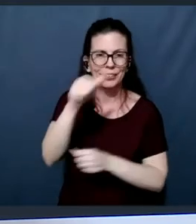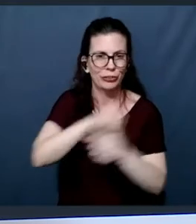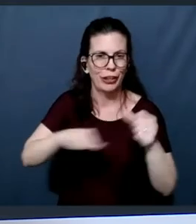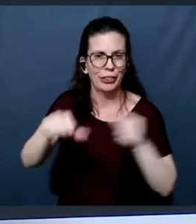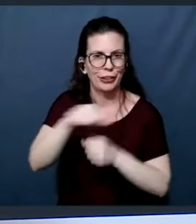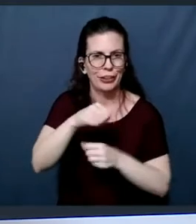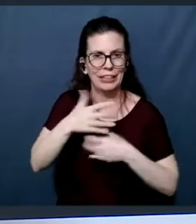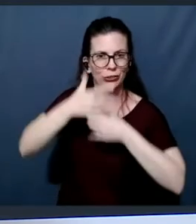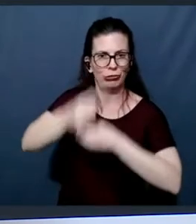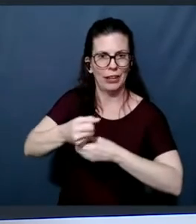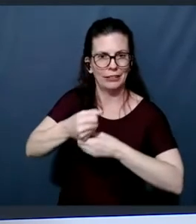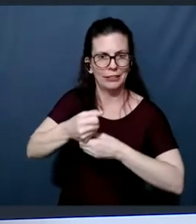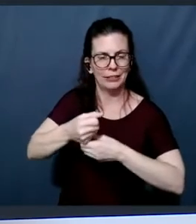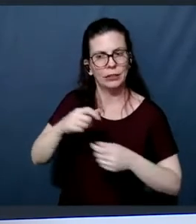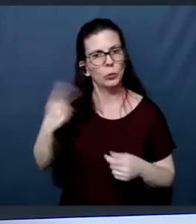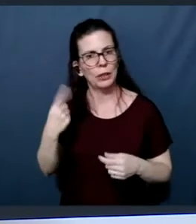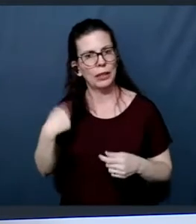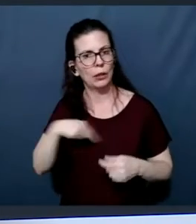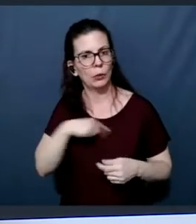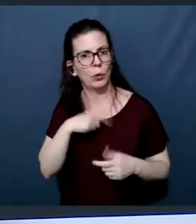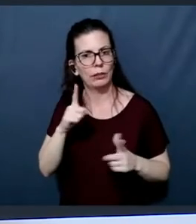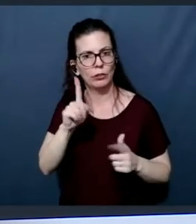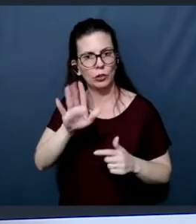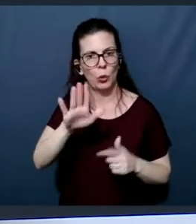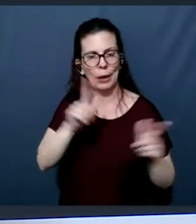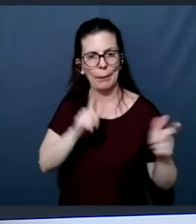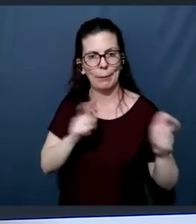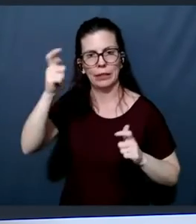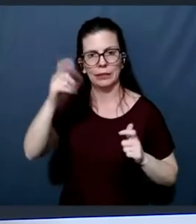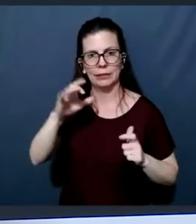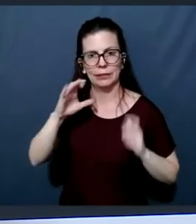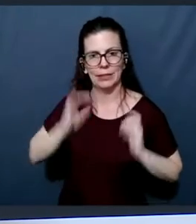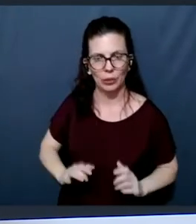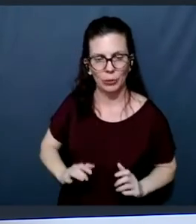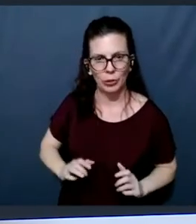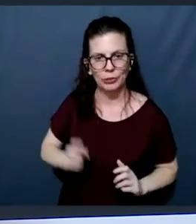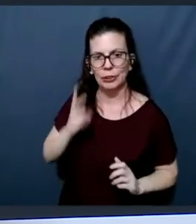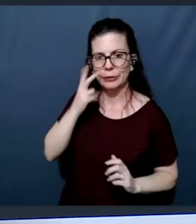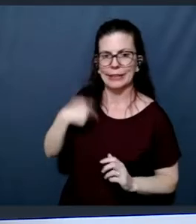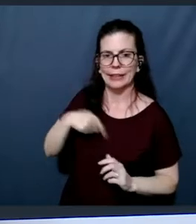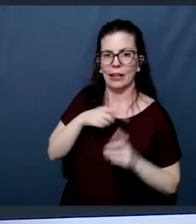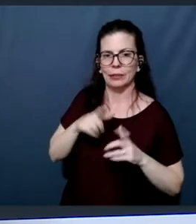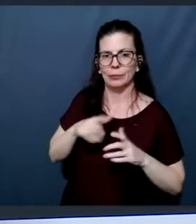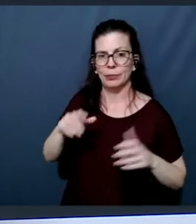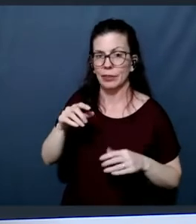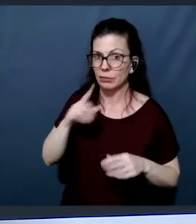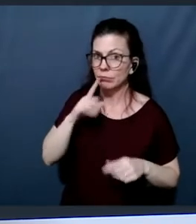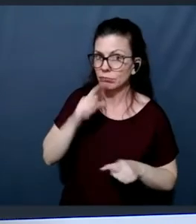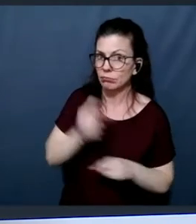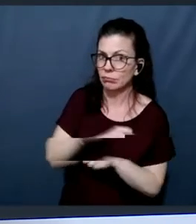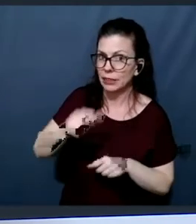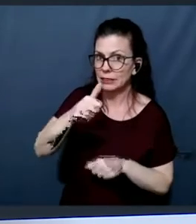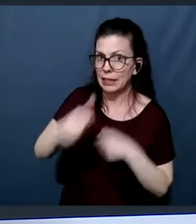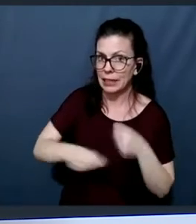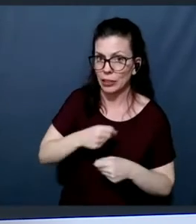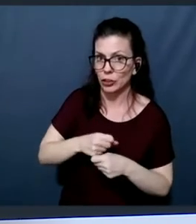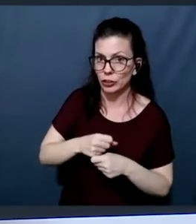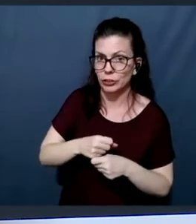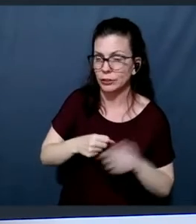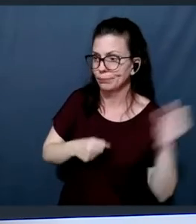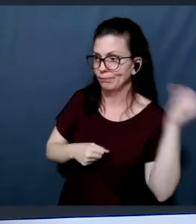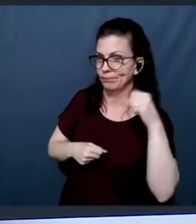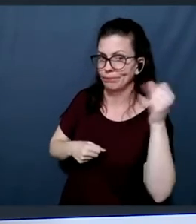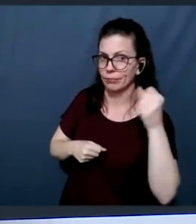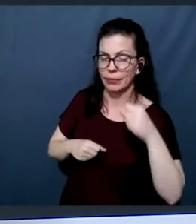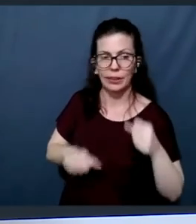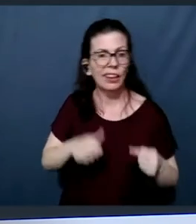largest customers, and the fact that you've seen us grown over literally the last 10 years, Yep. any AWS customer anywhere around the